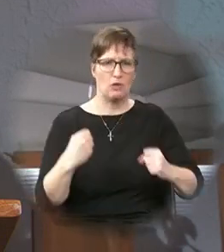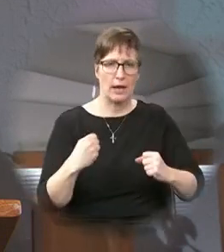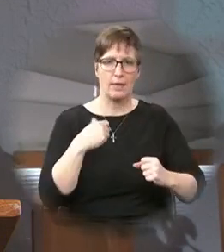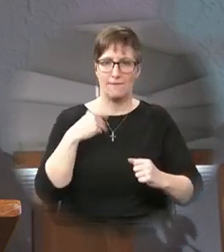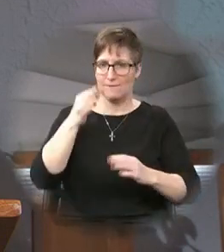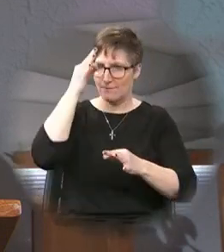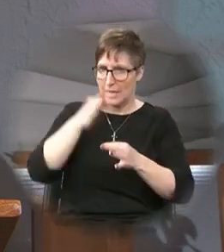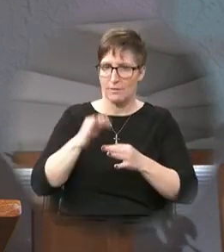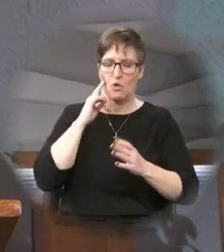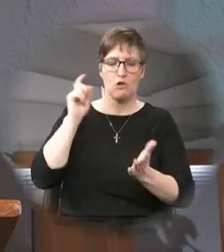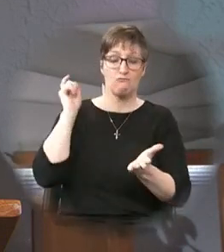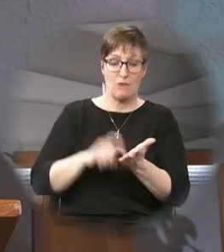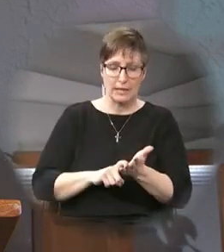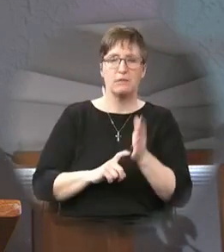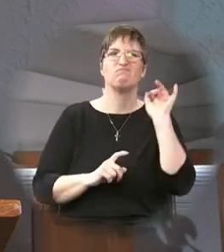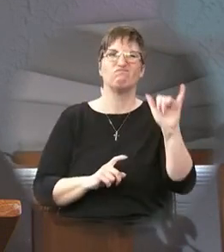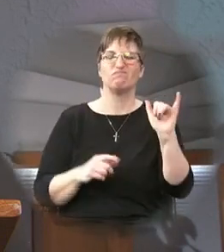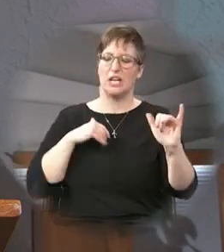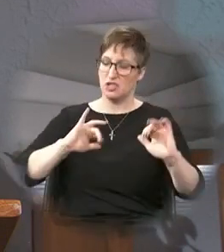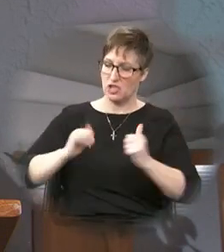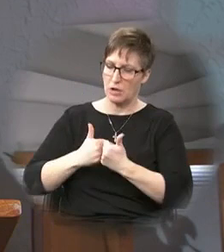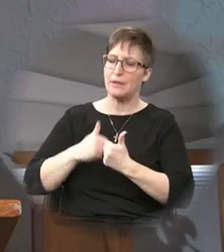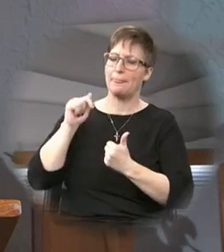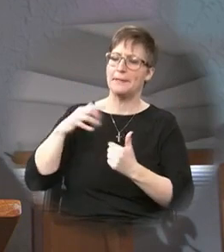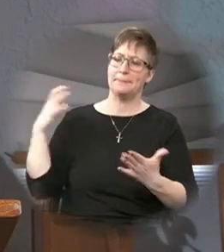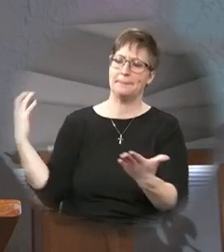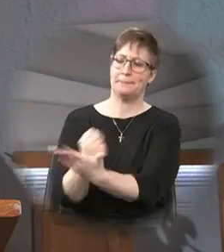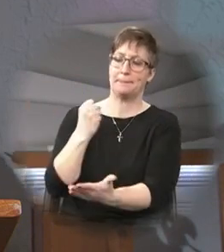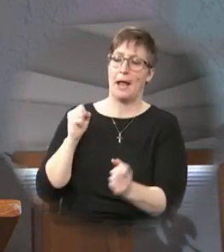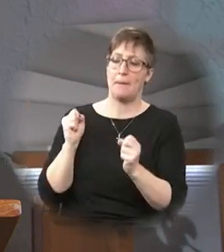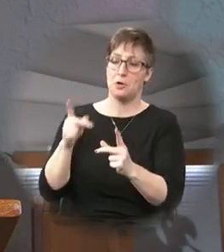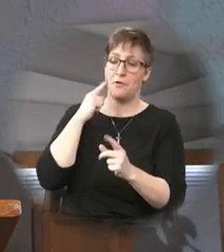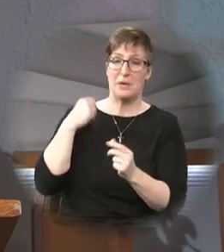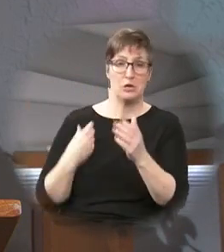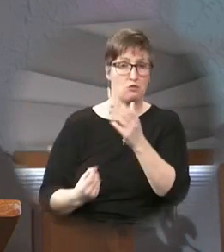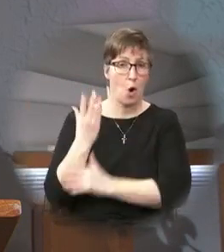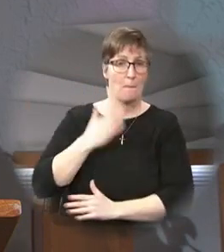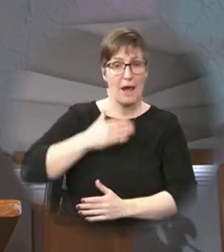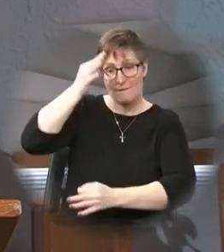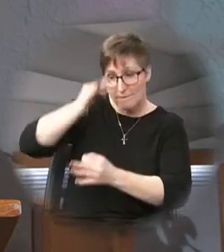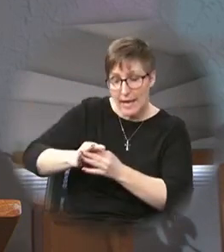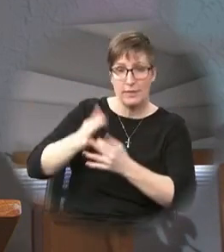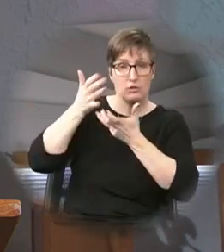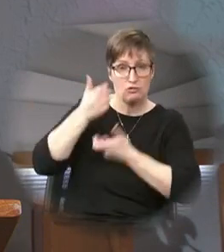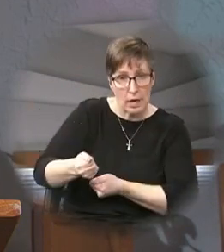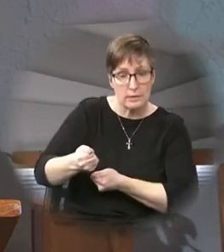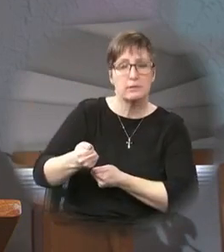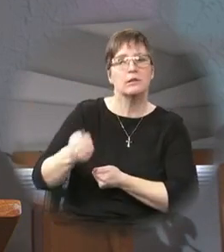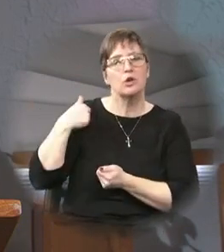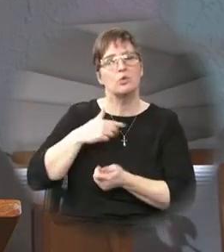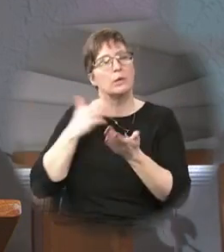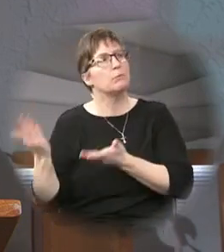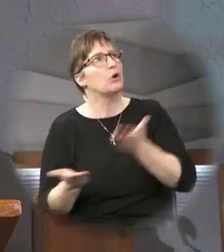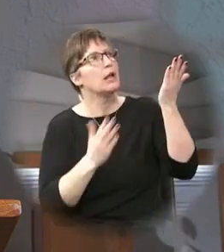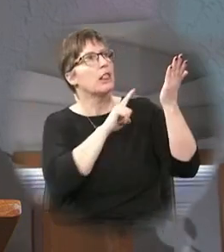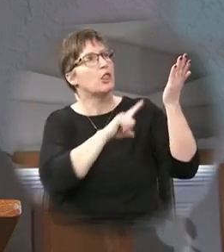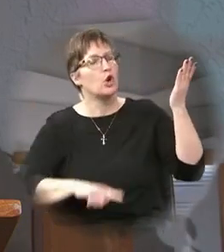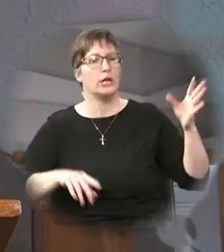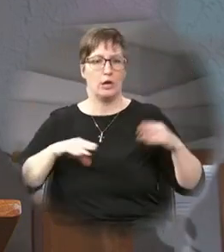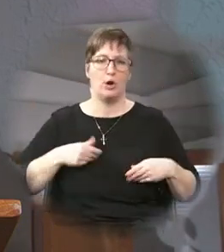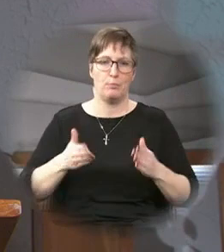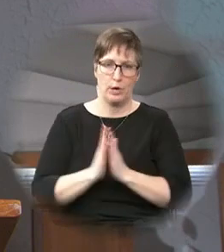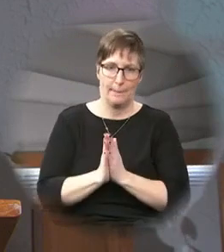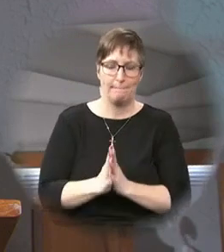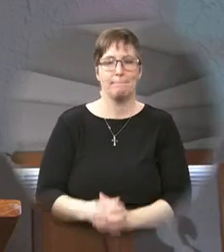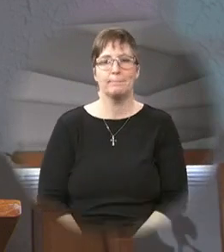to recognize such challenges as opportunities to grow in faith and trust. We pray to the Lord.